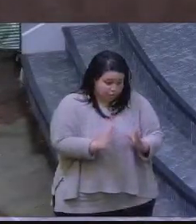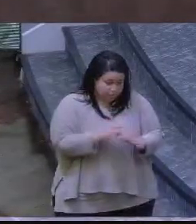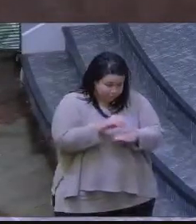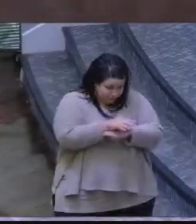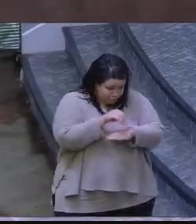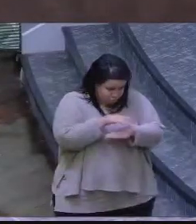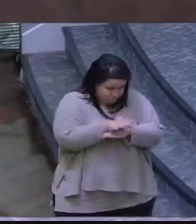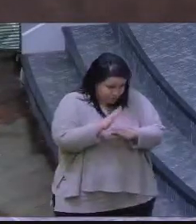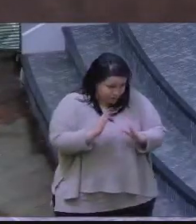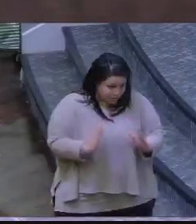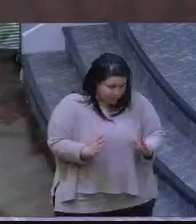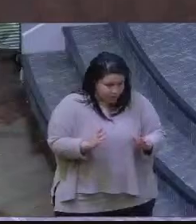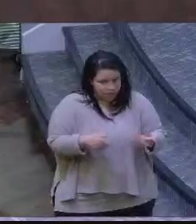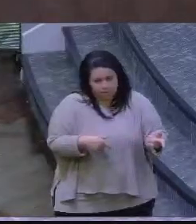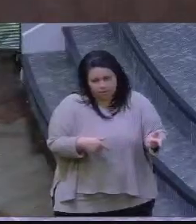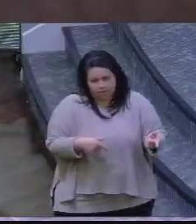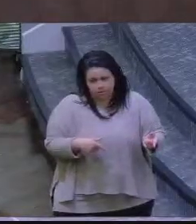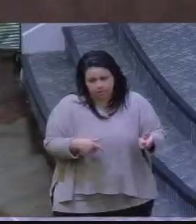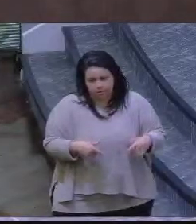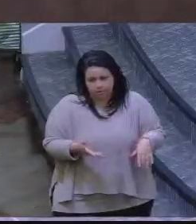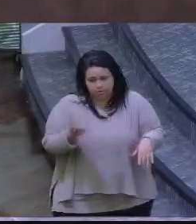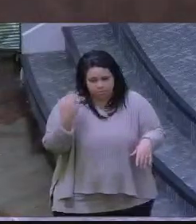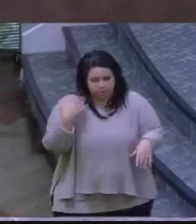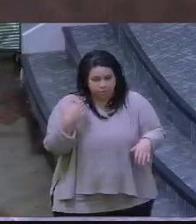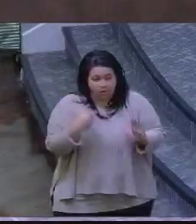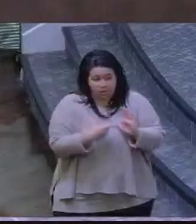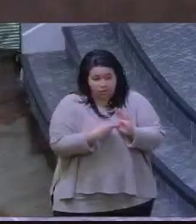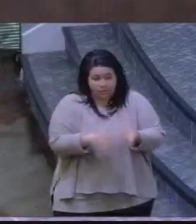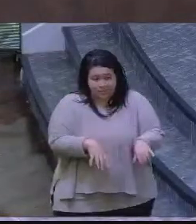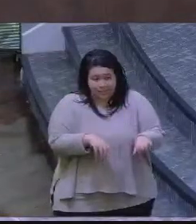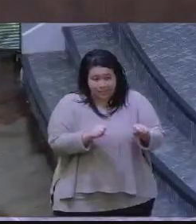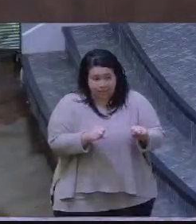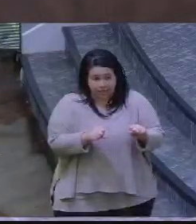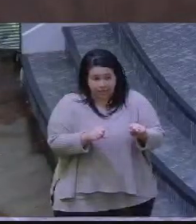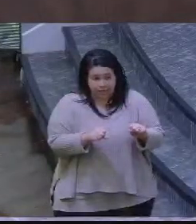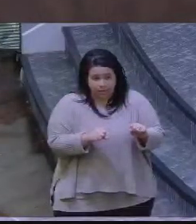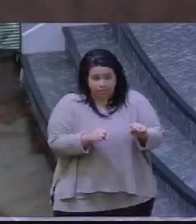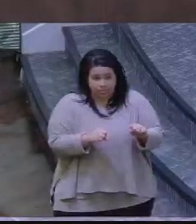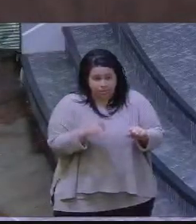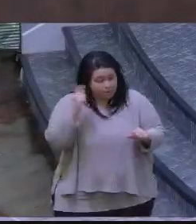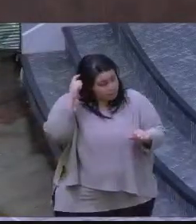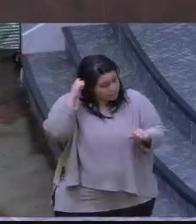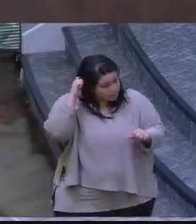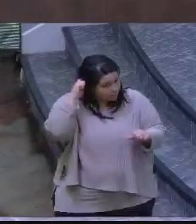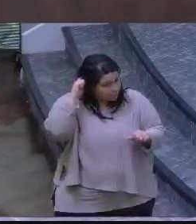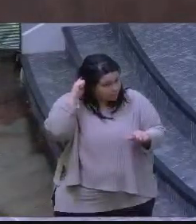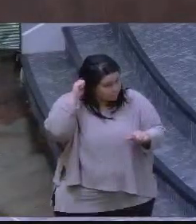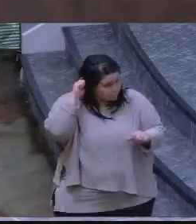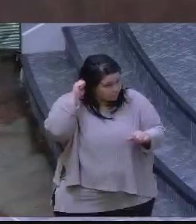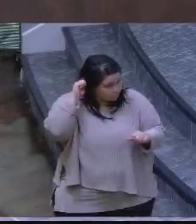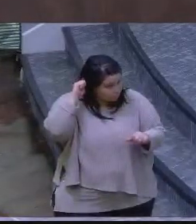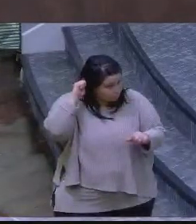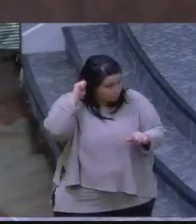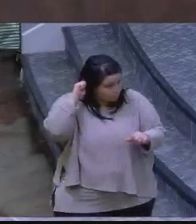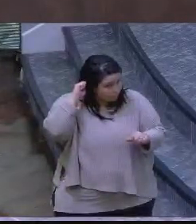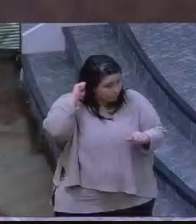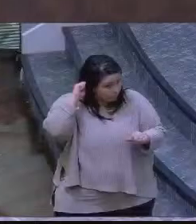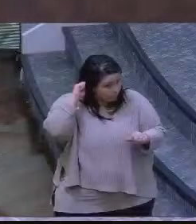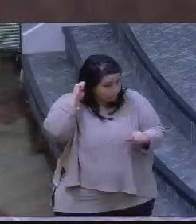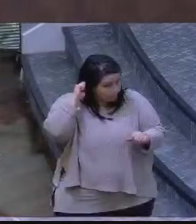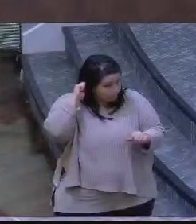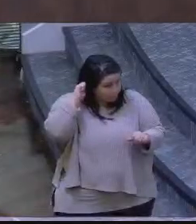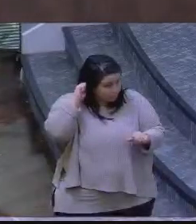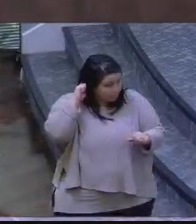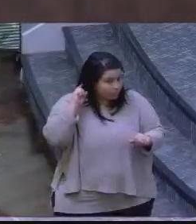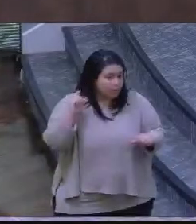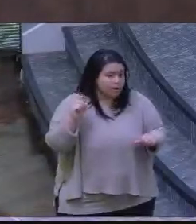teacher advisory. This was taken before the teacher advisory board, from I think what I read. But I really think there